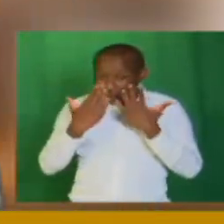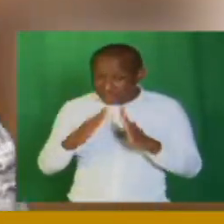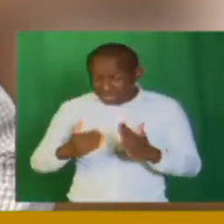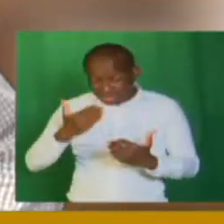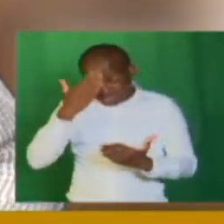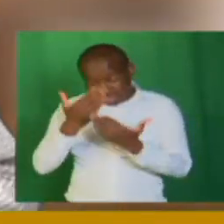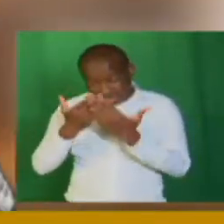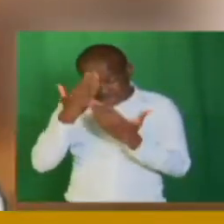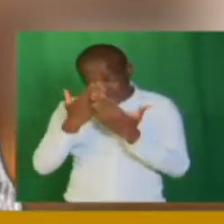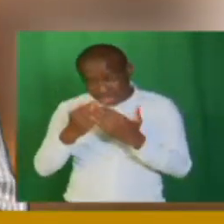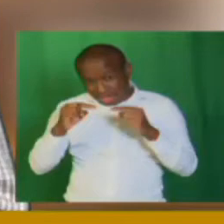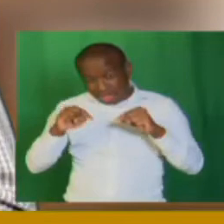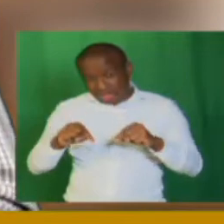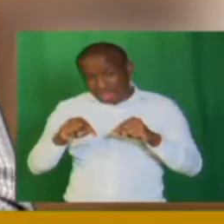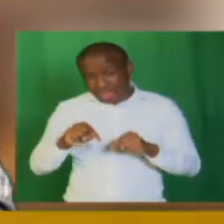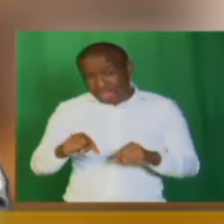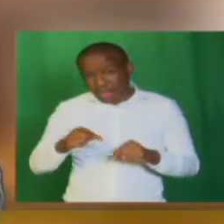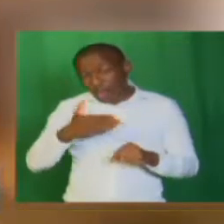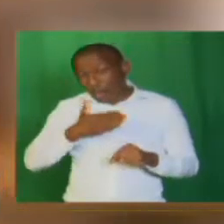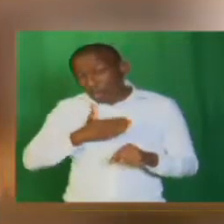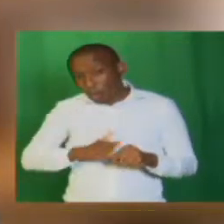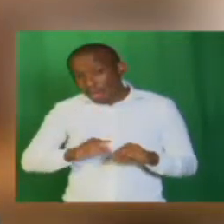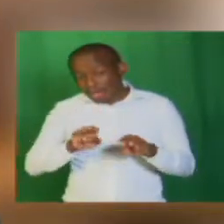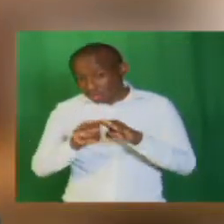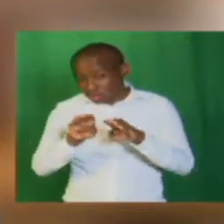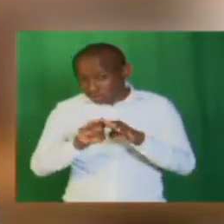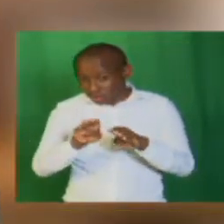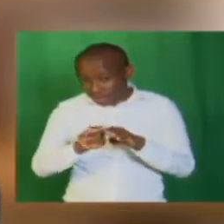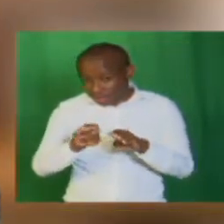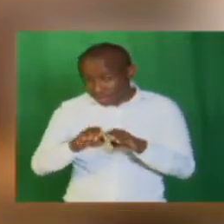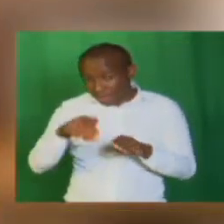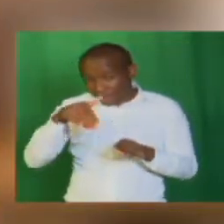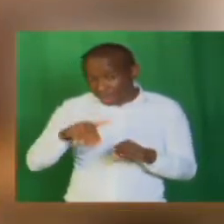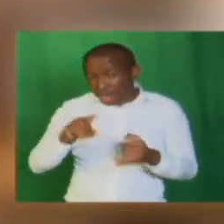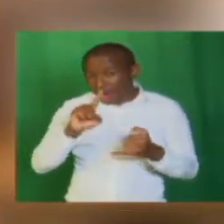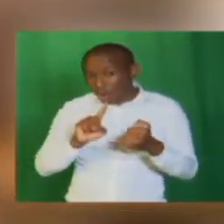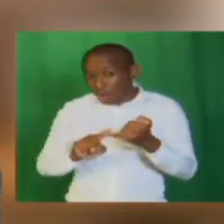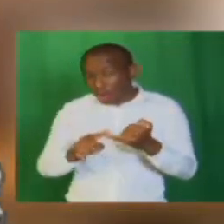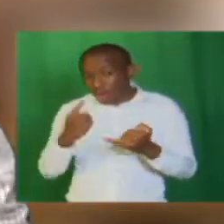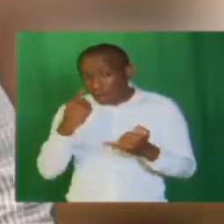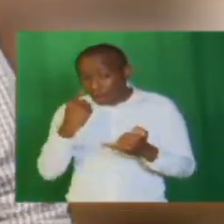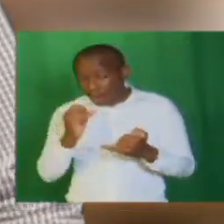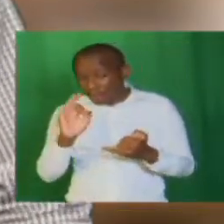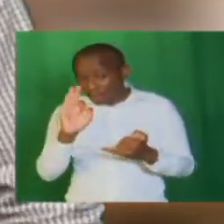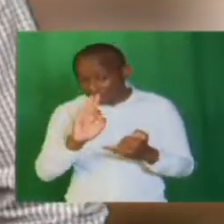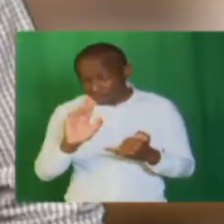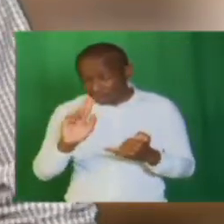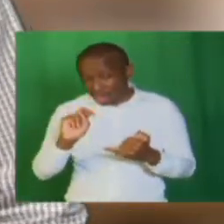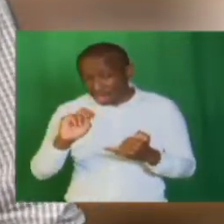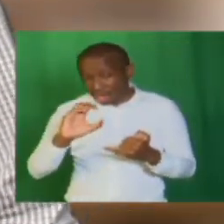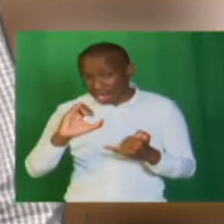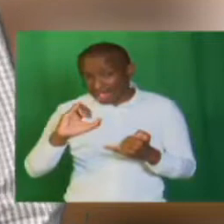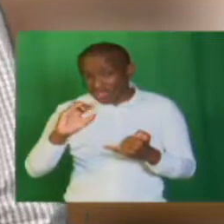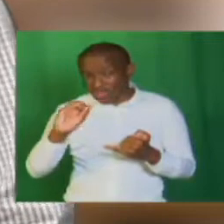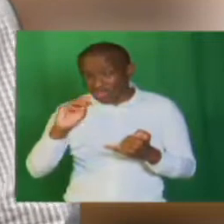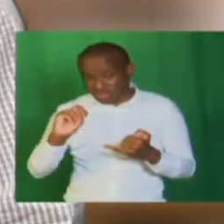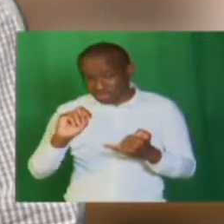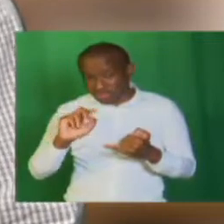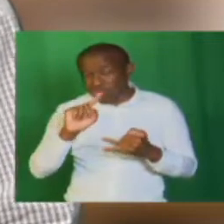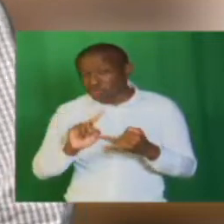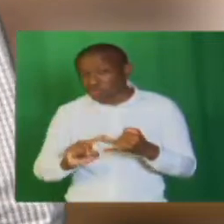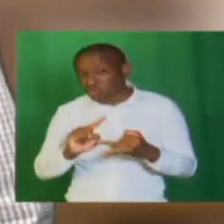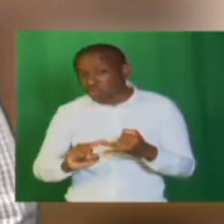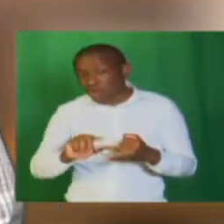today's lesson, I expect that the learner will be able to, one, identify functions. Secondly,